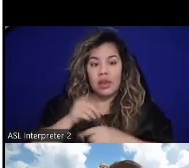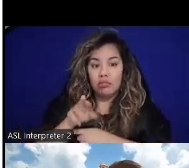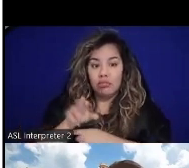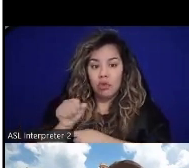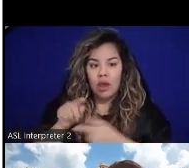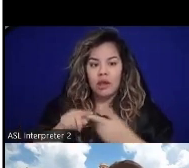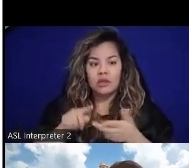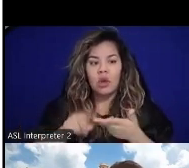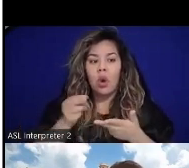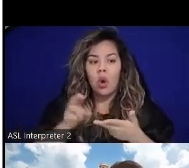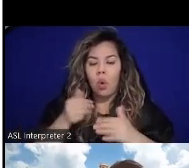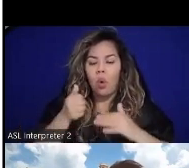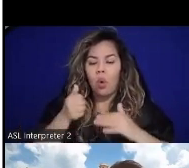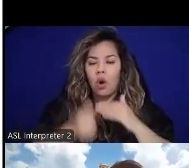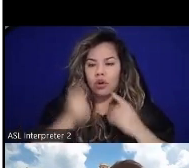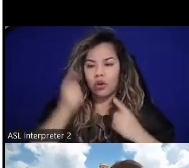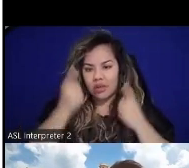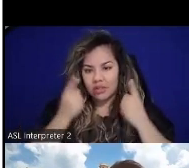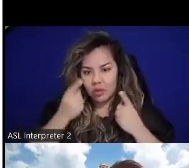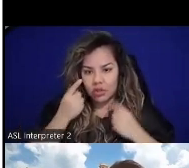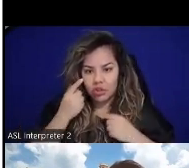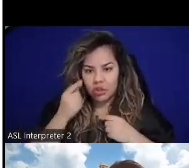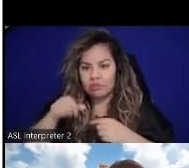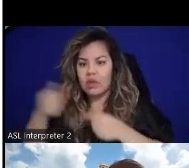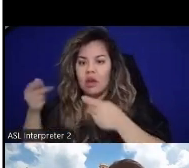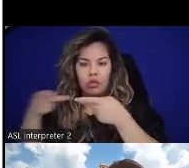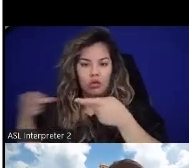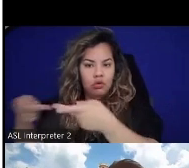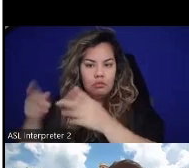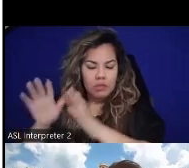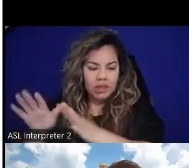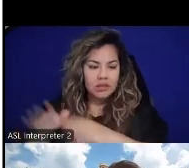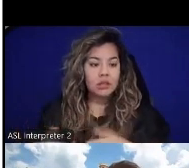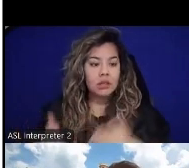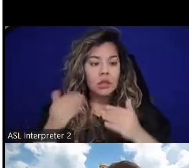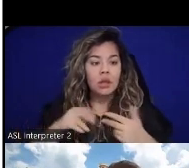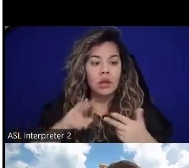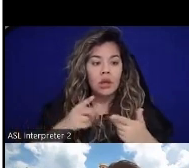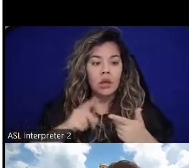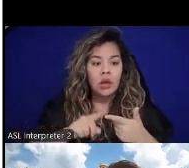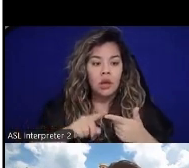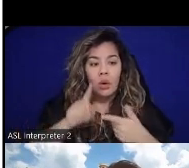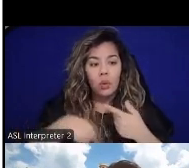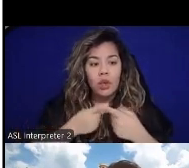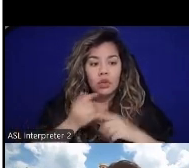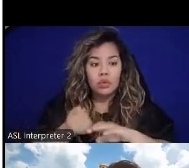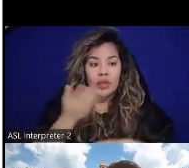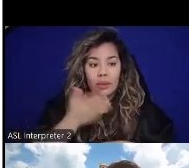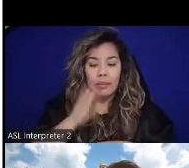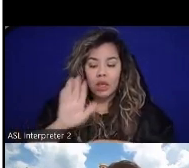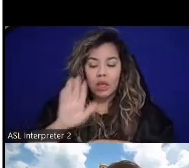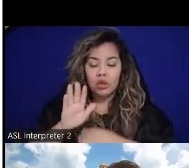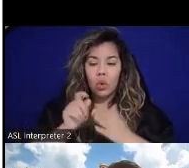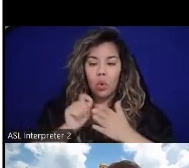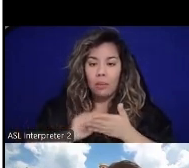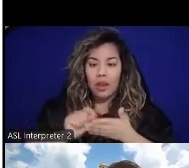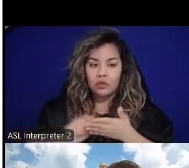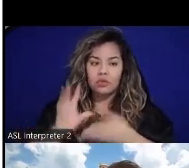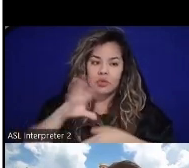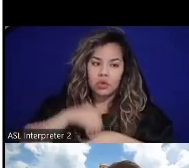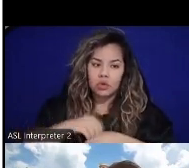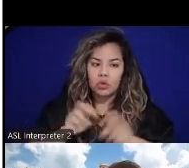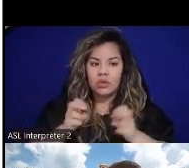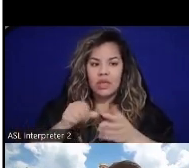for publication elsewhere. Second, when you submit your manuscript, please make sure to include a separate title